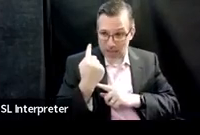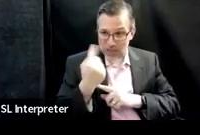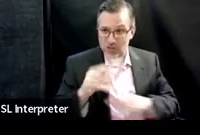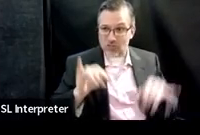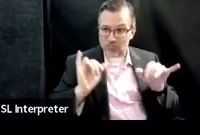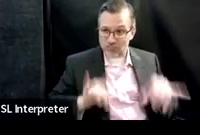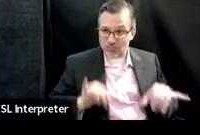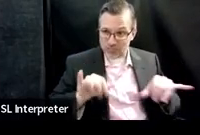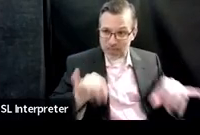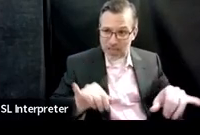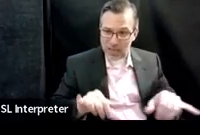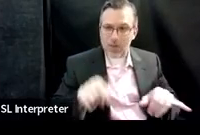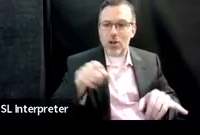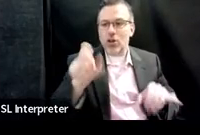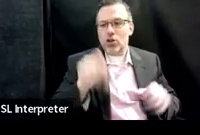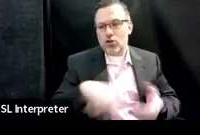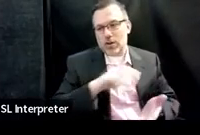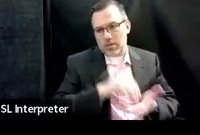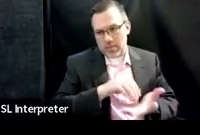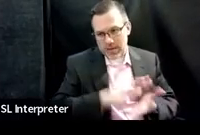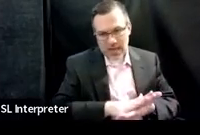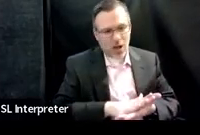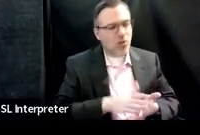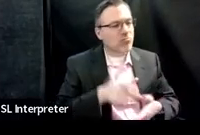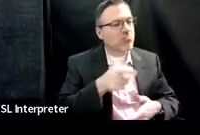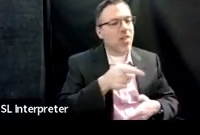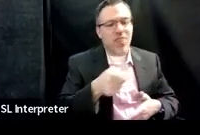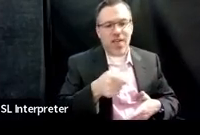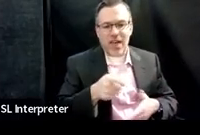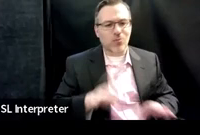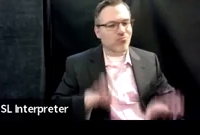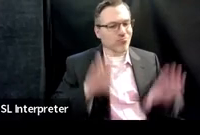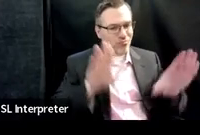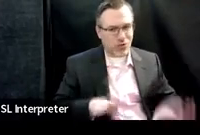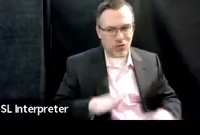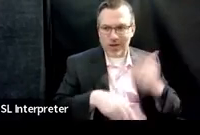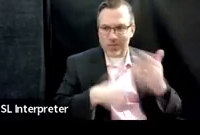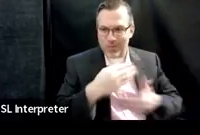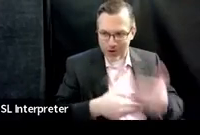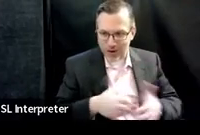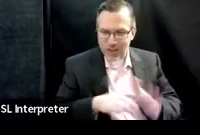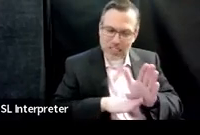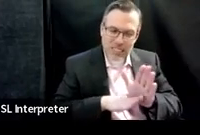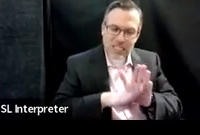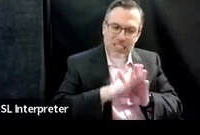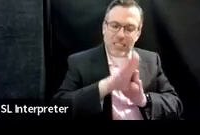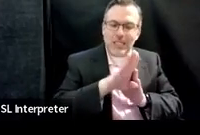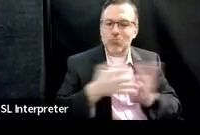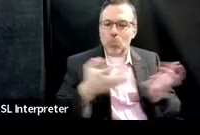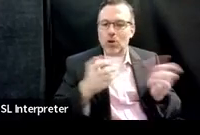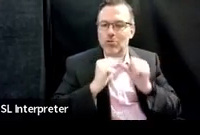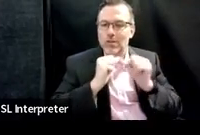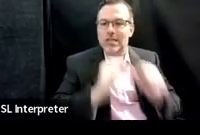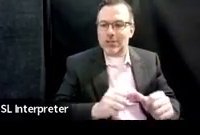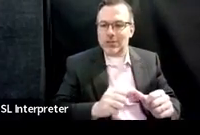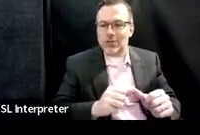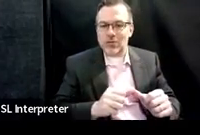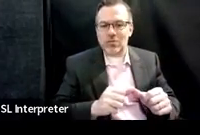probably make a note that they were making great progress and so they want to continue with that current programming and kind of list out what that